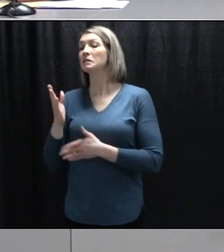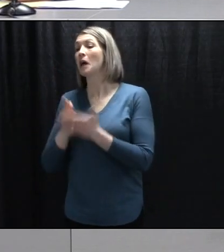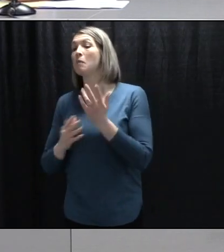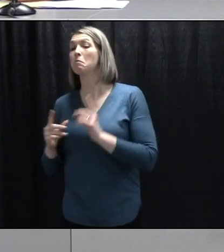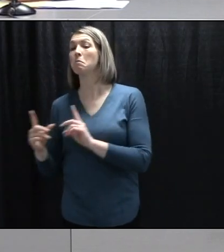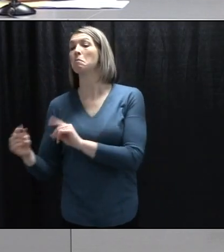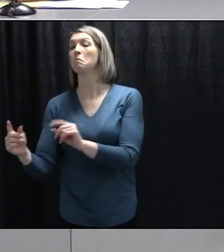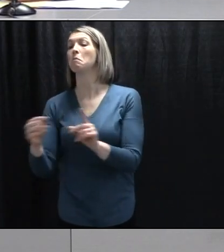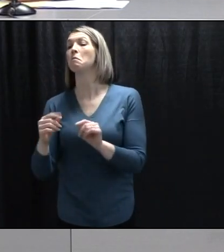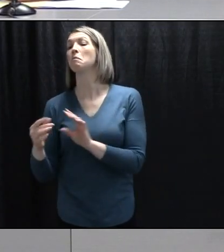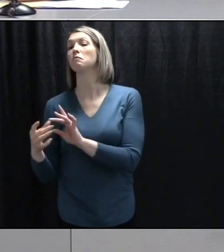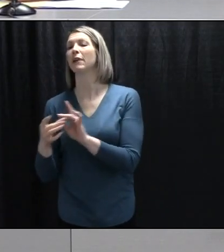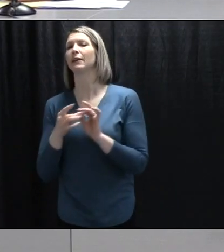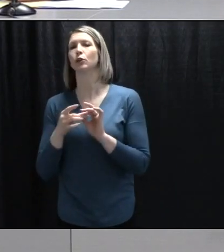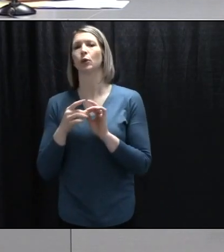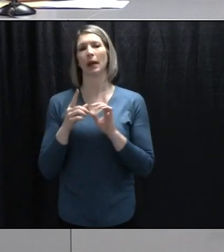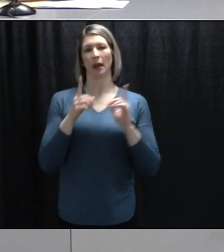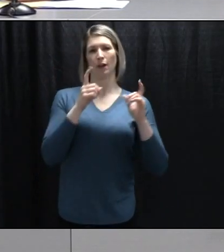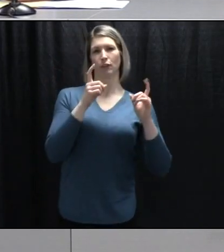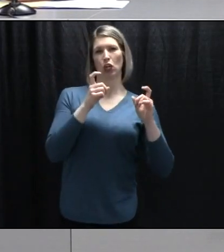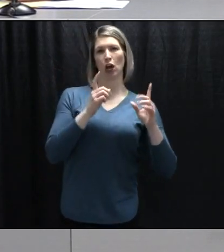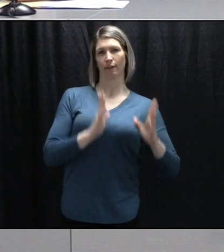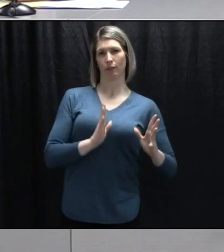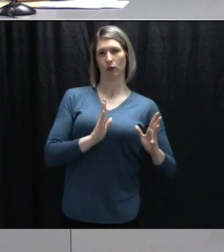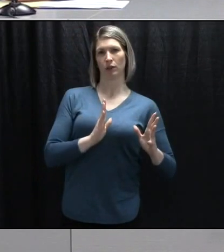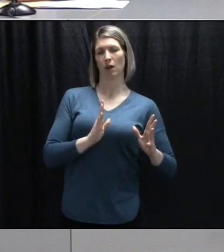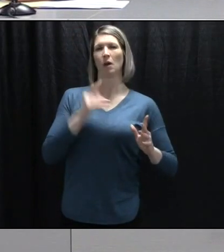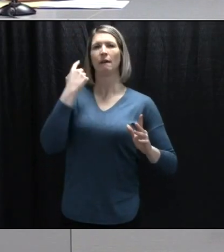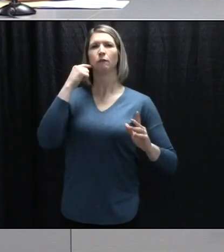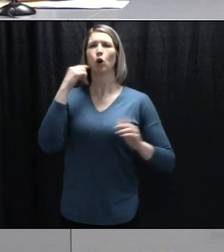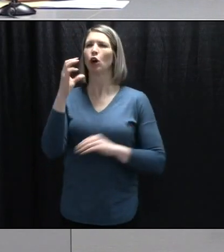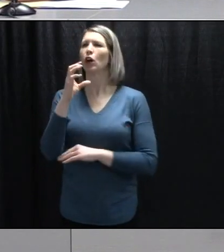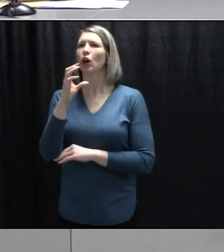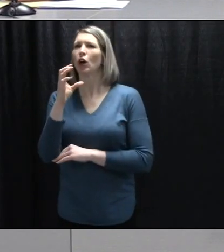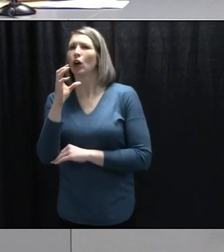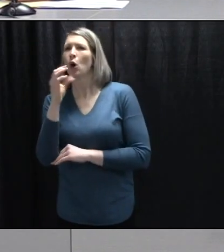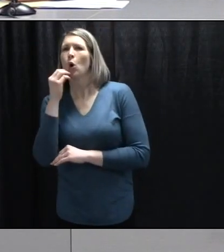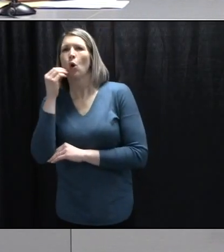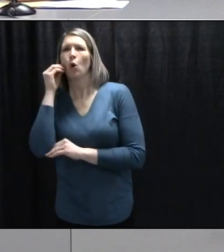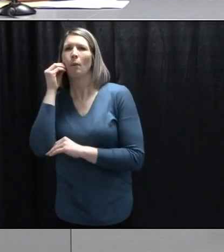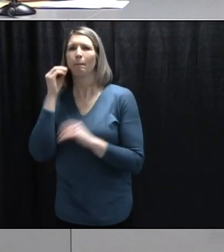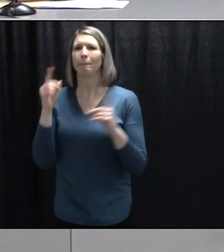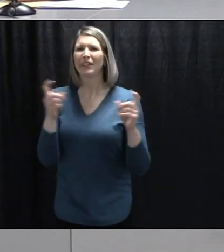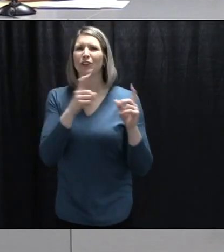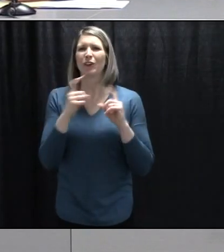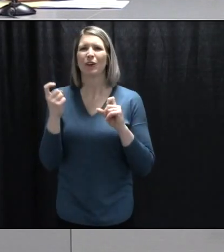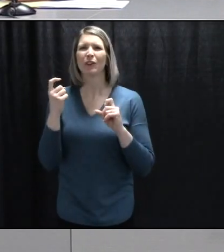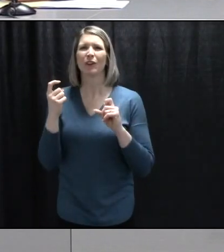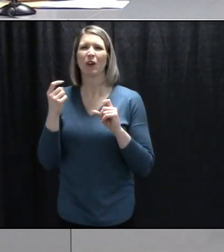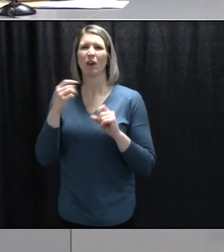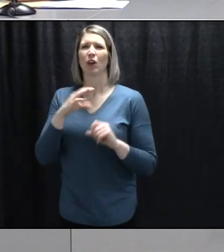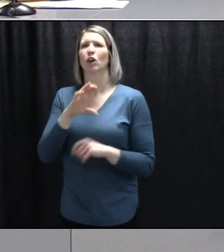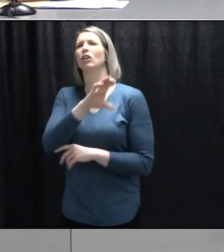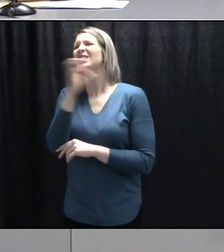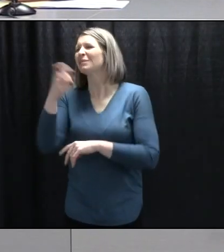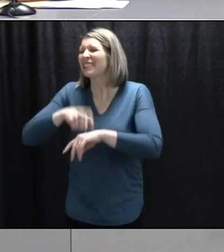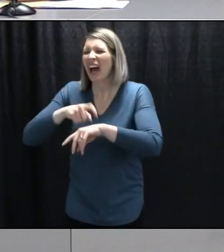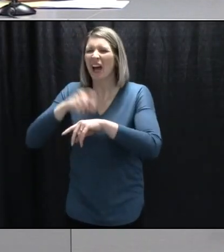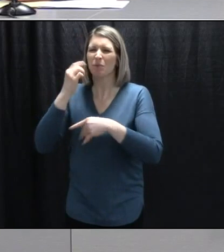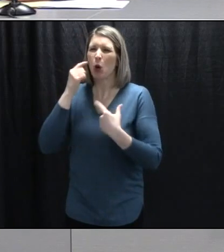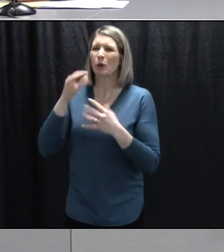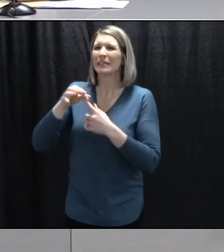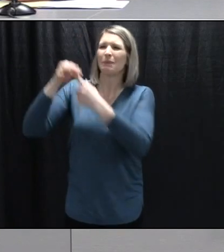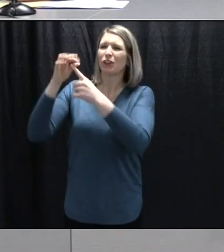or babies or whatever. I assume that would be discouraged. But what about at least one we're aware of who's doing portrait-to-portrait